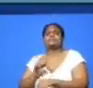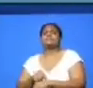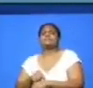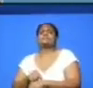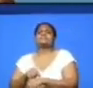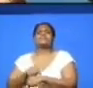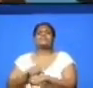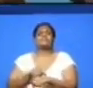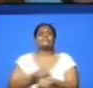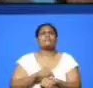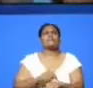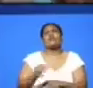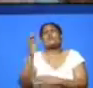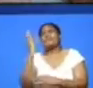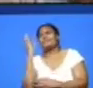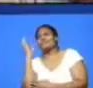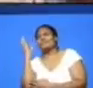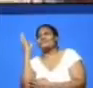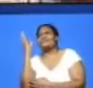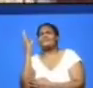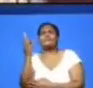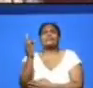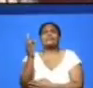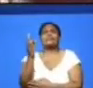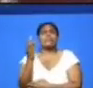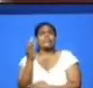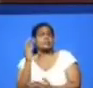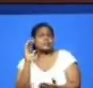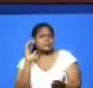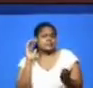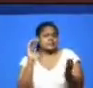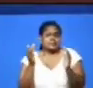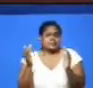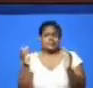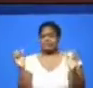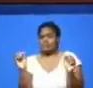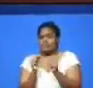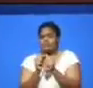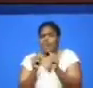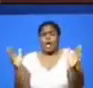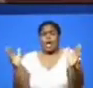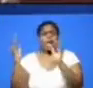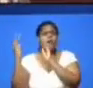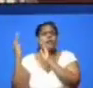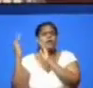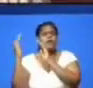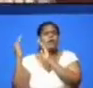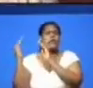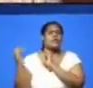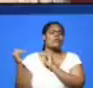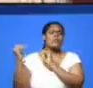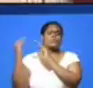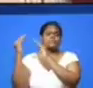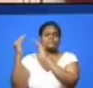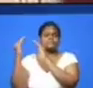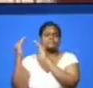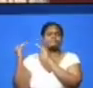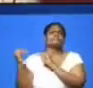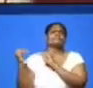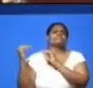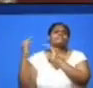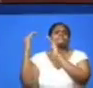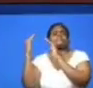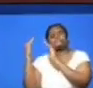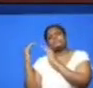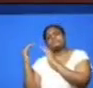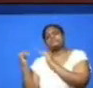When the outlook seems darkest and faith is the hardest to find, thank you,